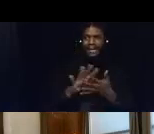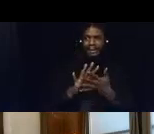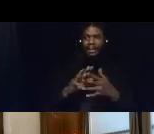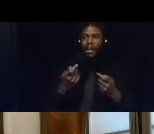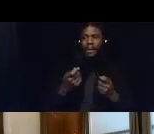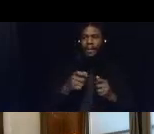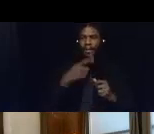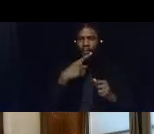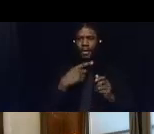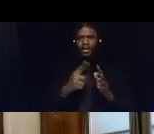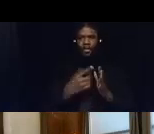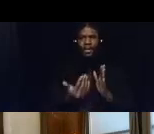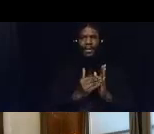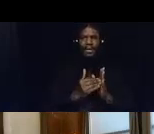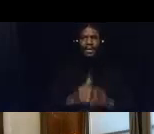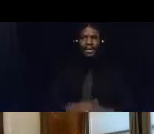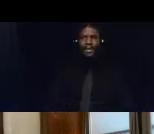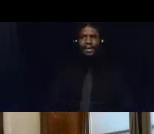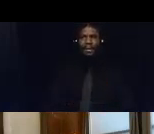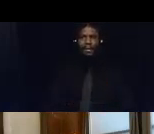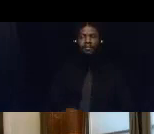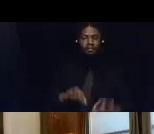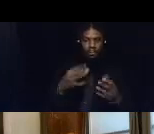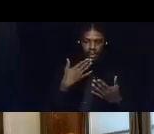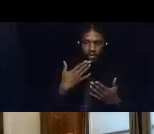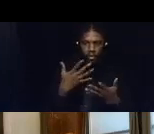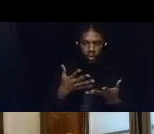you want to try to restart it. Thank you so much.